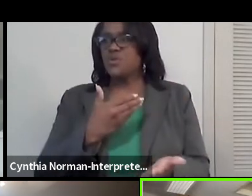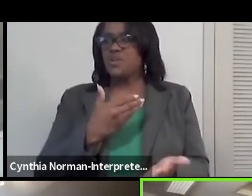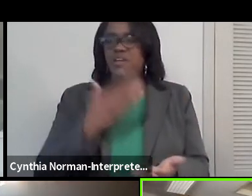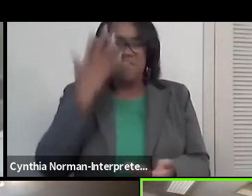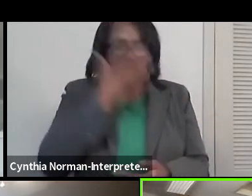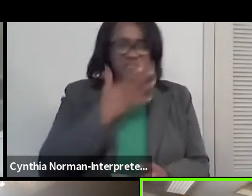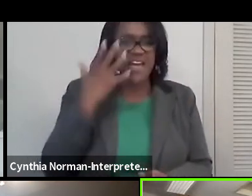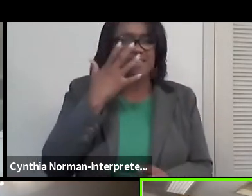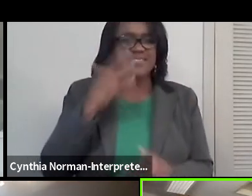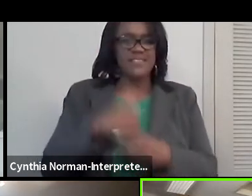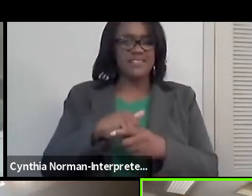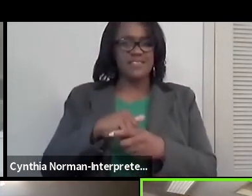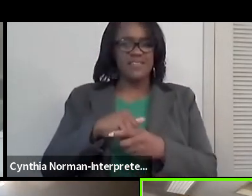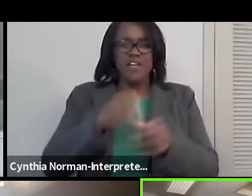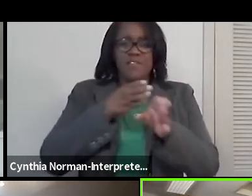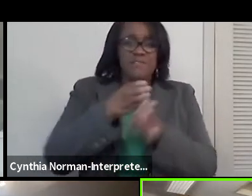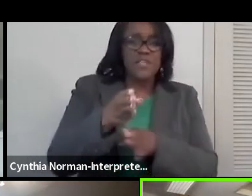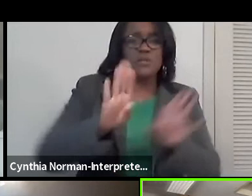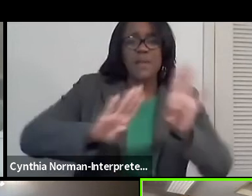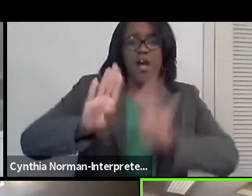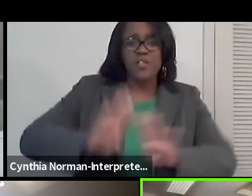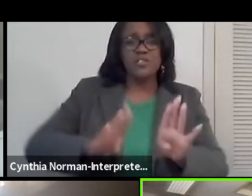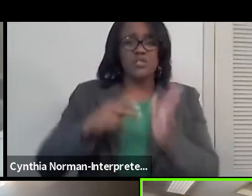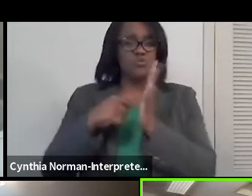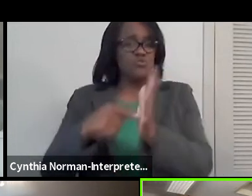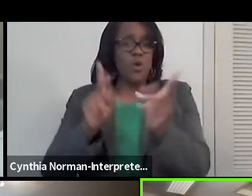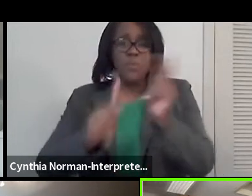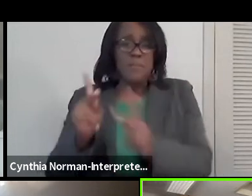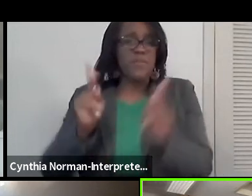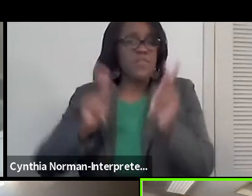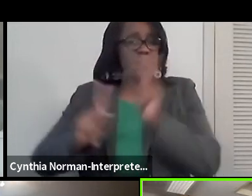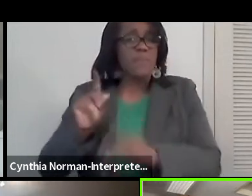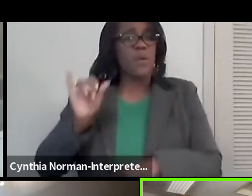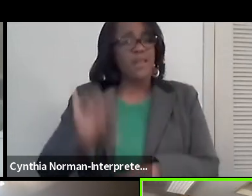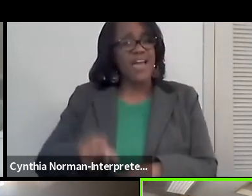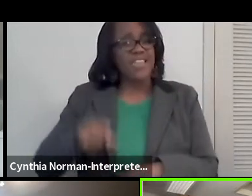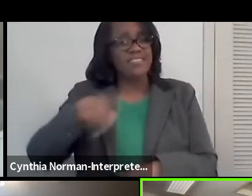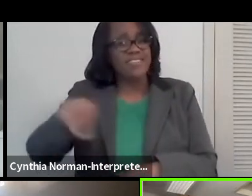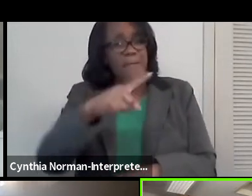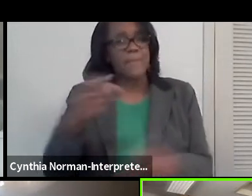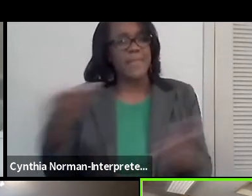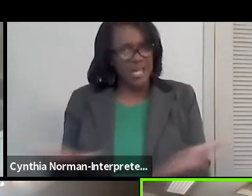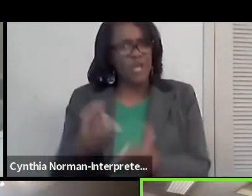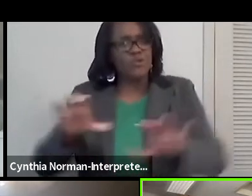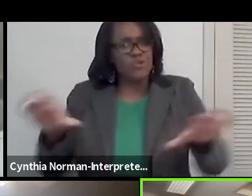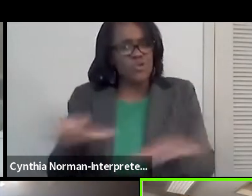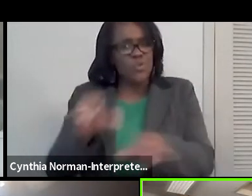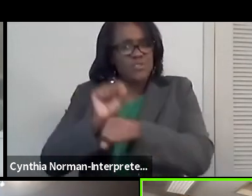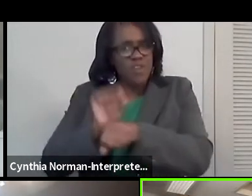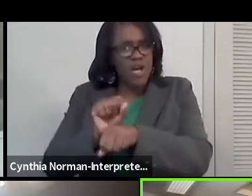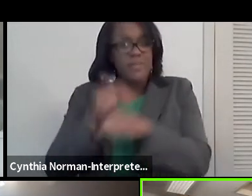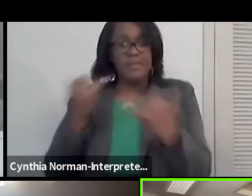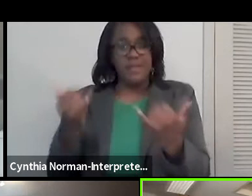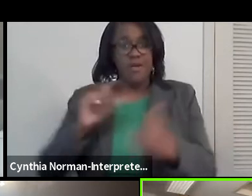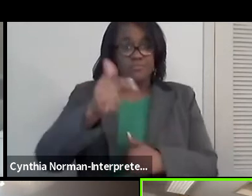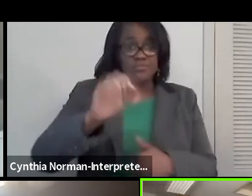mammalogists and field biology in general, and to show folks that there are people like them out here doing these jobs. And I'll go to Chris.